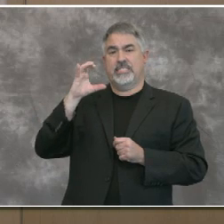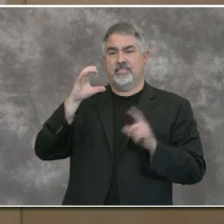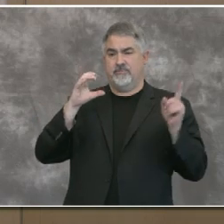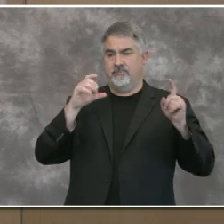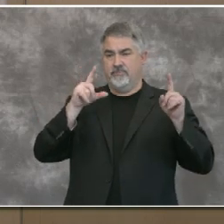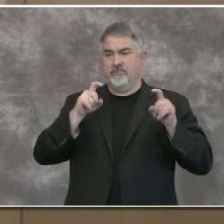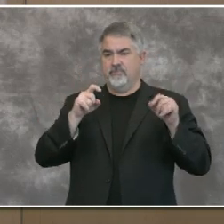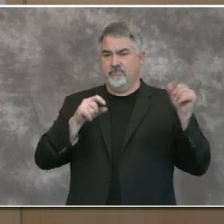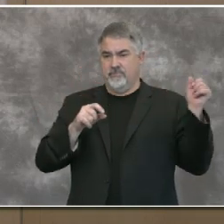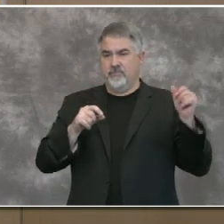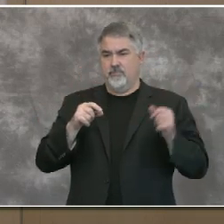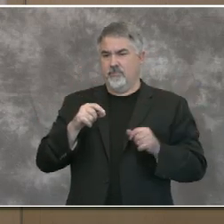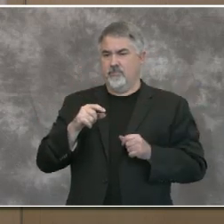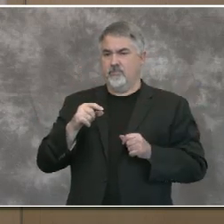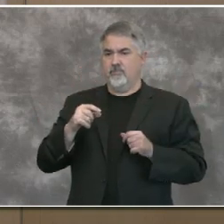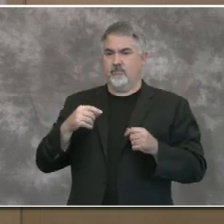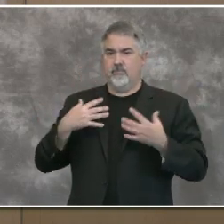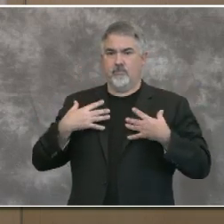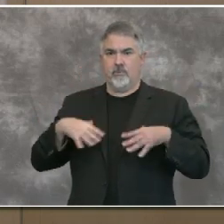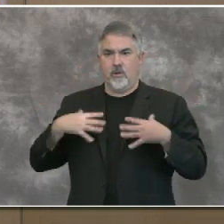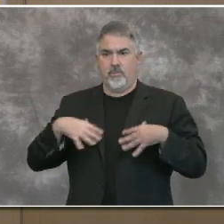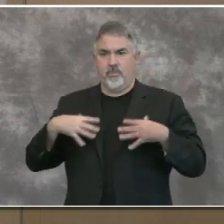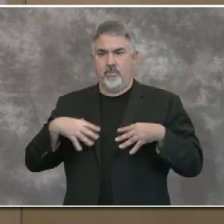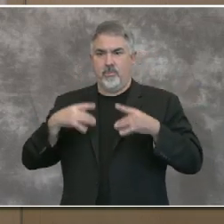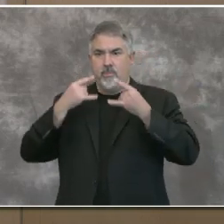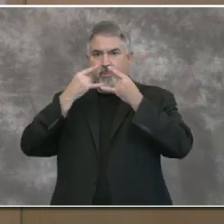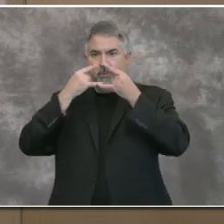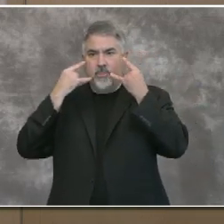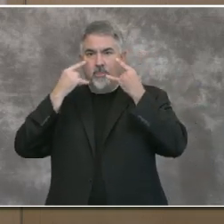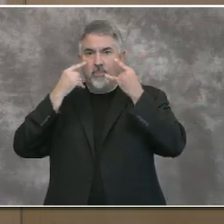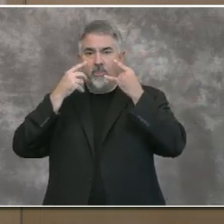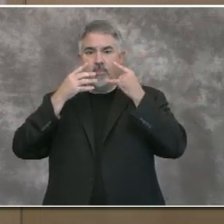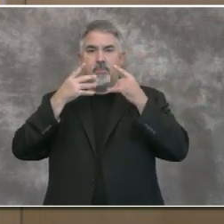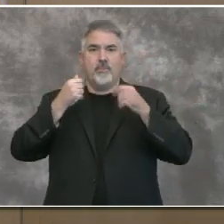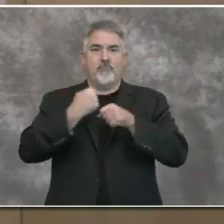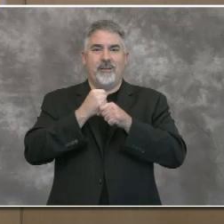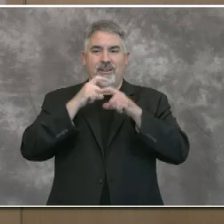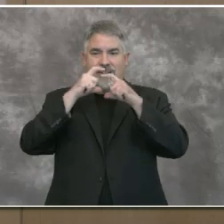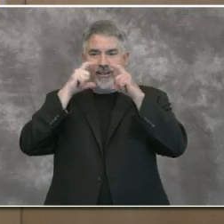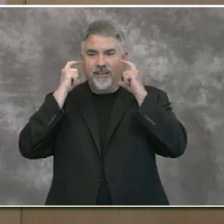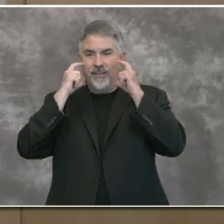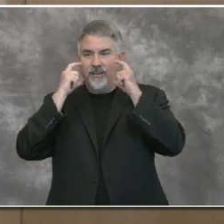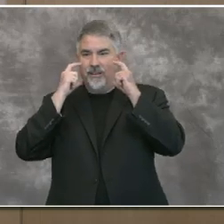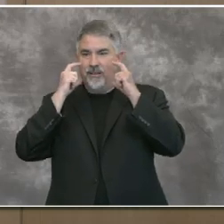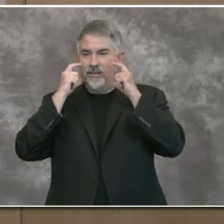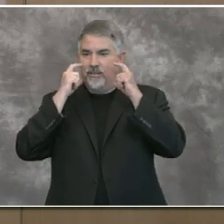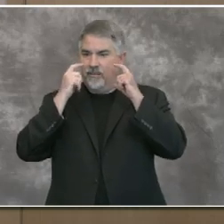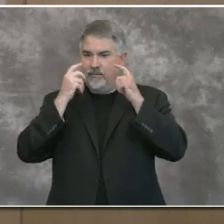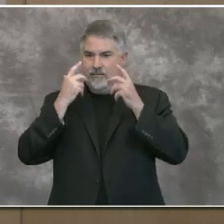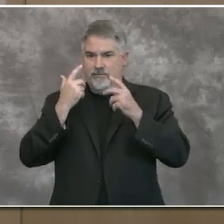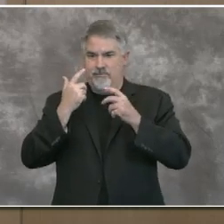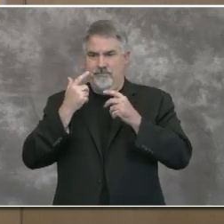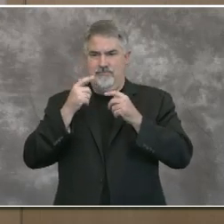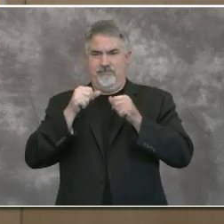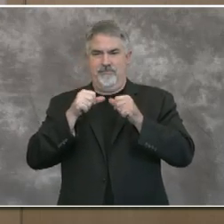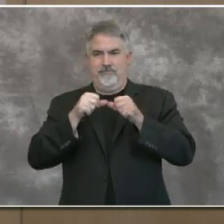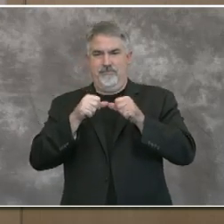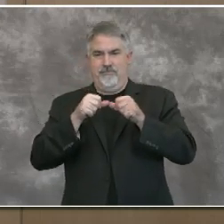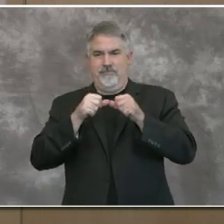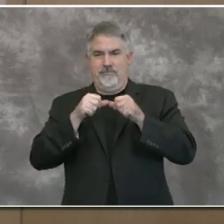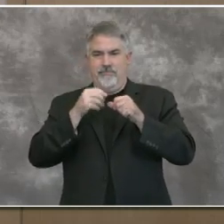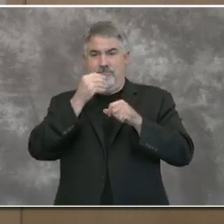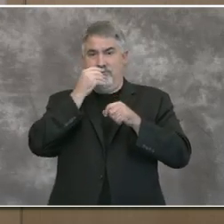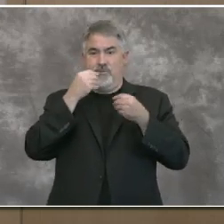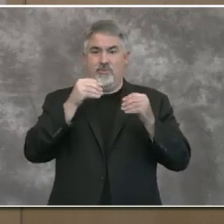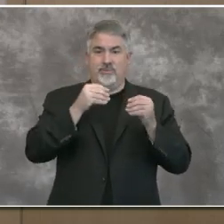wearing cloth face coverings in public settings where other social distancing measures are difficult to maintain, like in grocery stores and